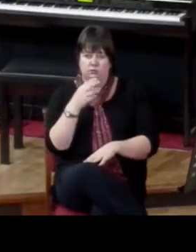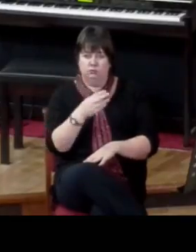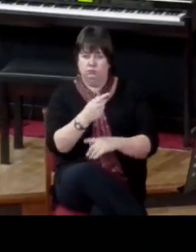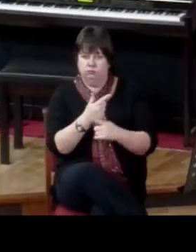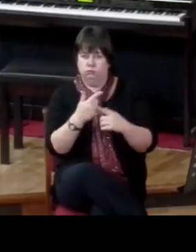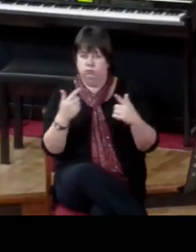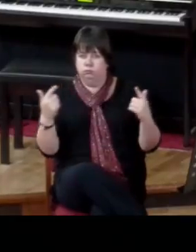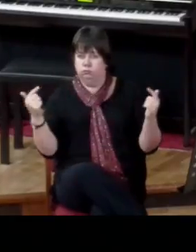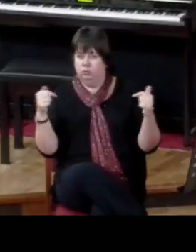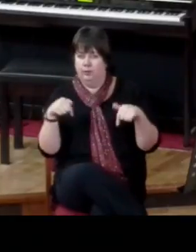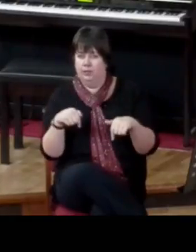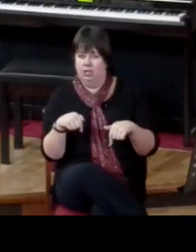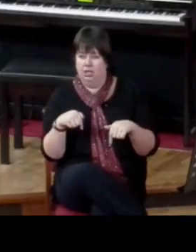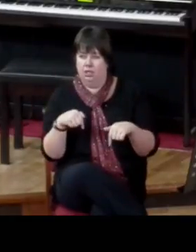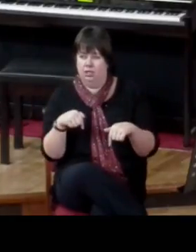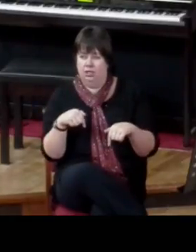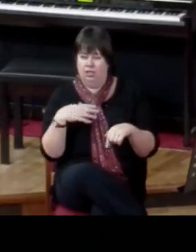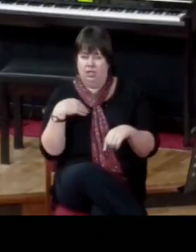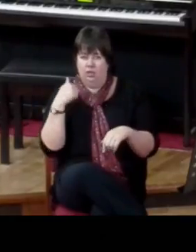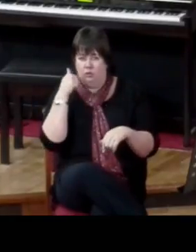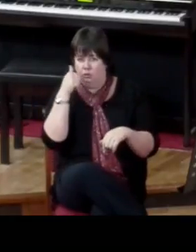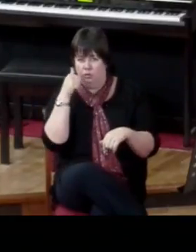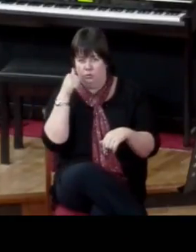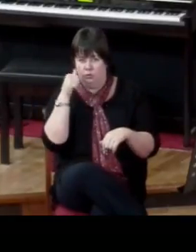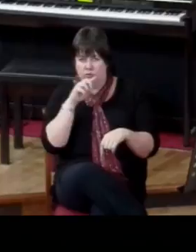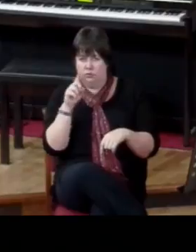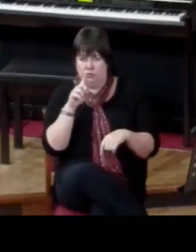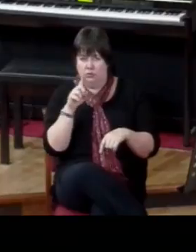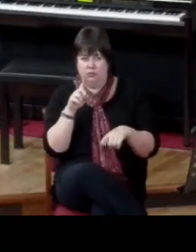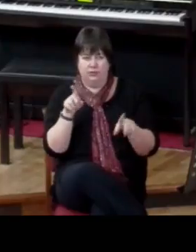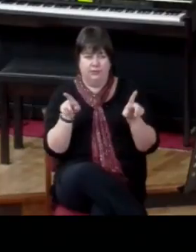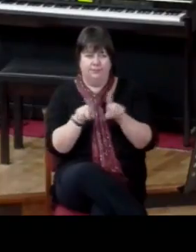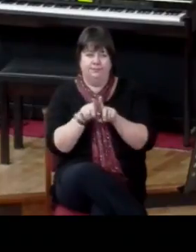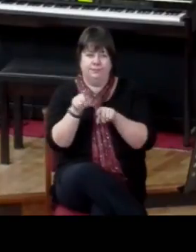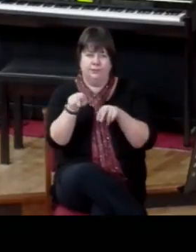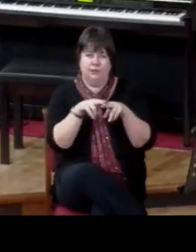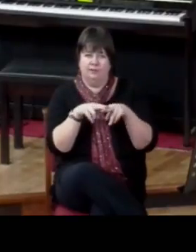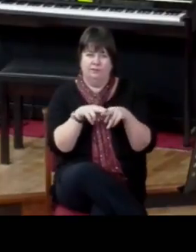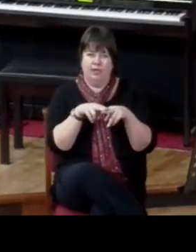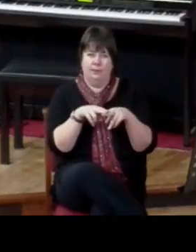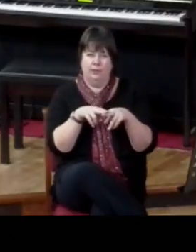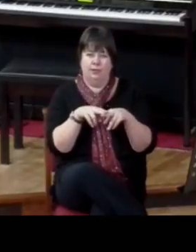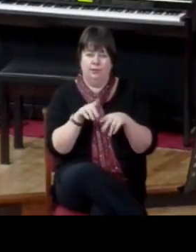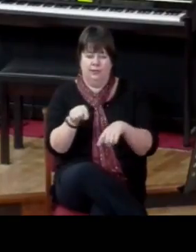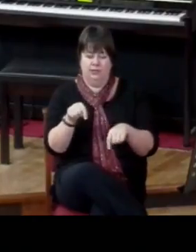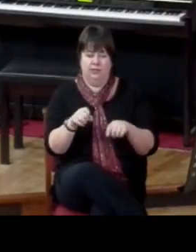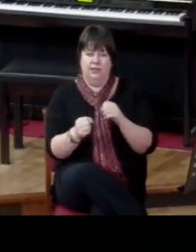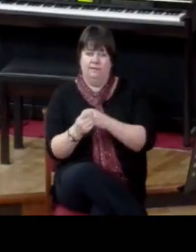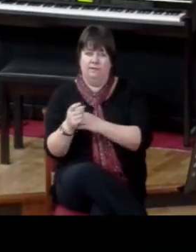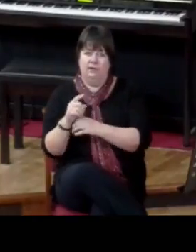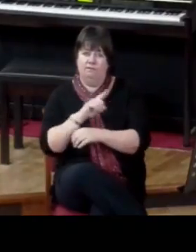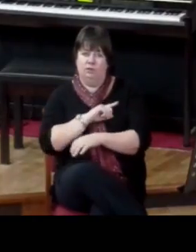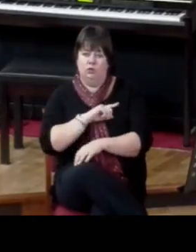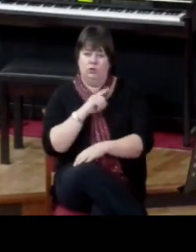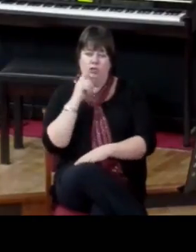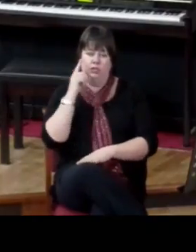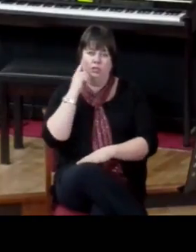because it doesn't sort of fit in with what you are doing maybe as a family, but this is an event which is for young